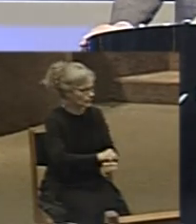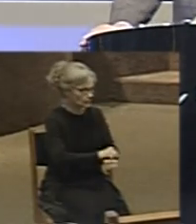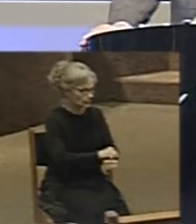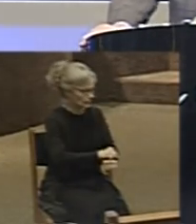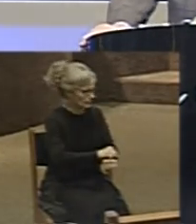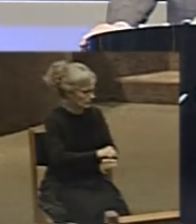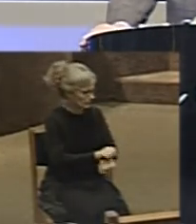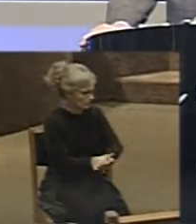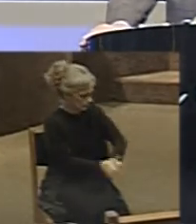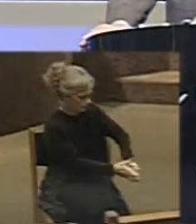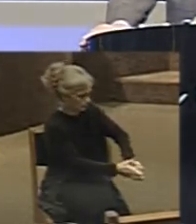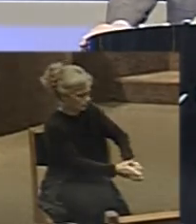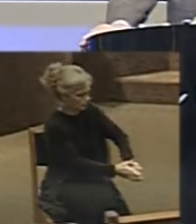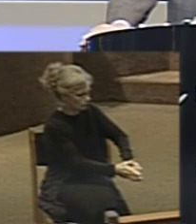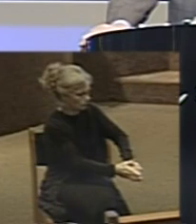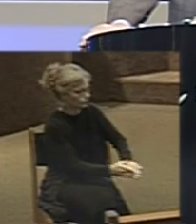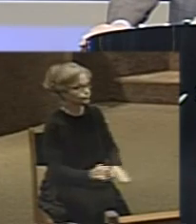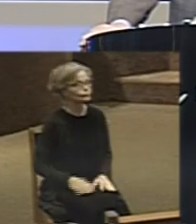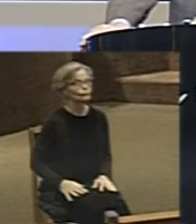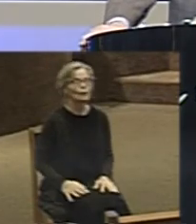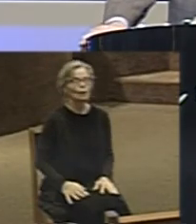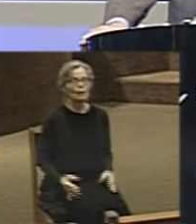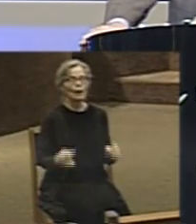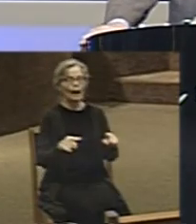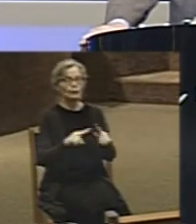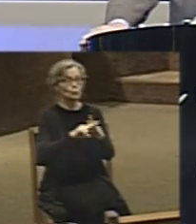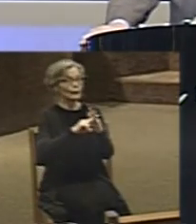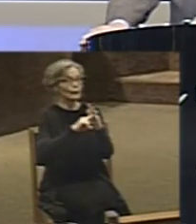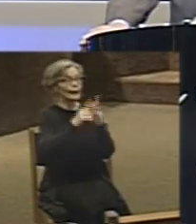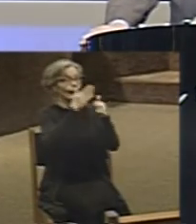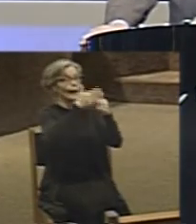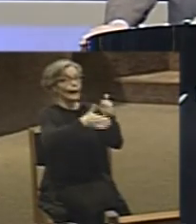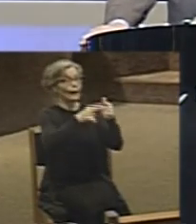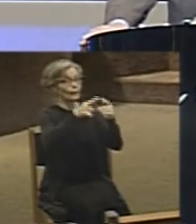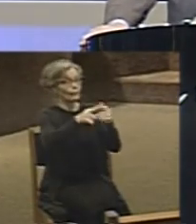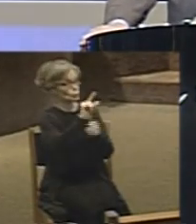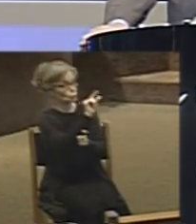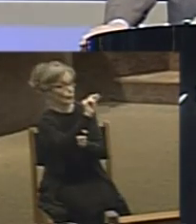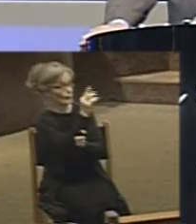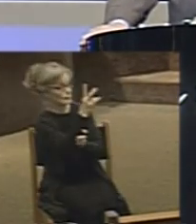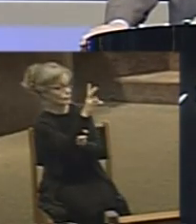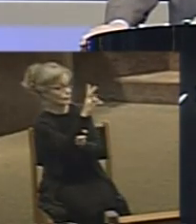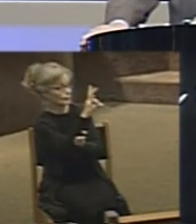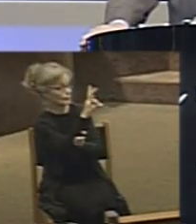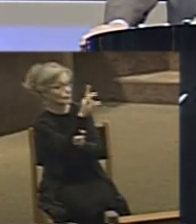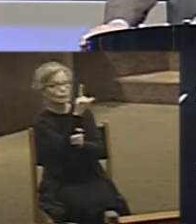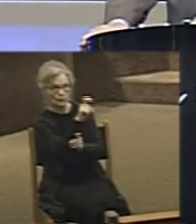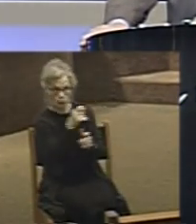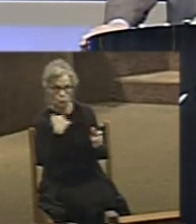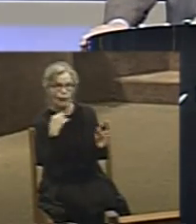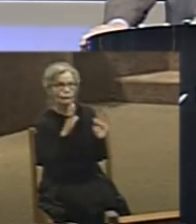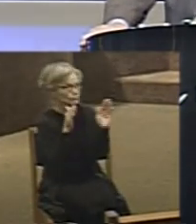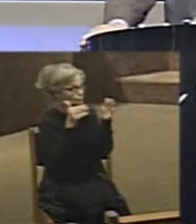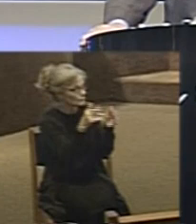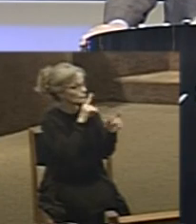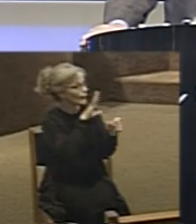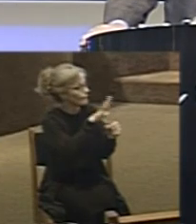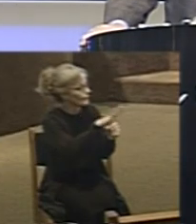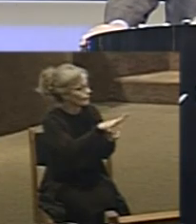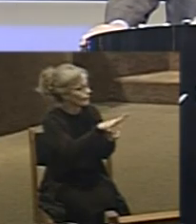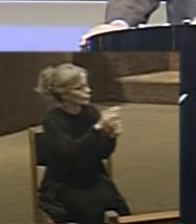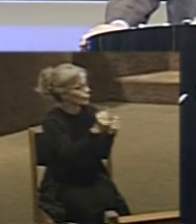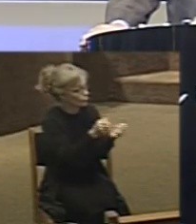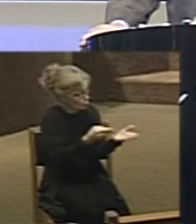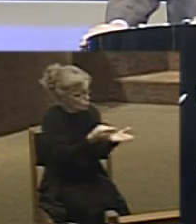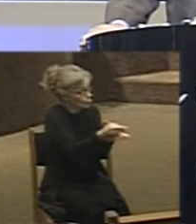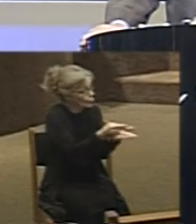As we end this year, we need a renewed commitment to the truth by which we are saved, upon which we stand,